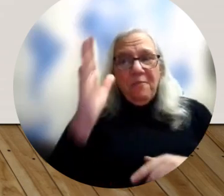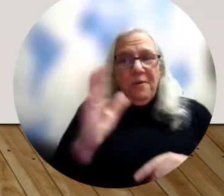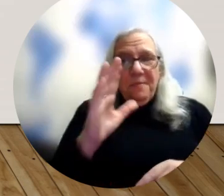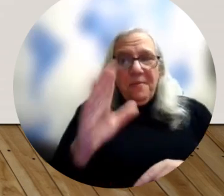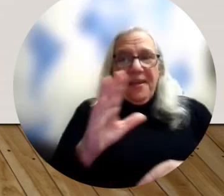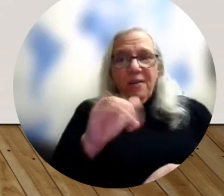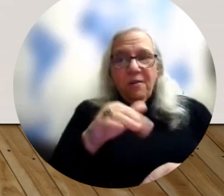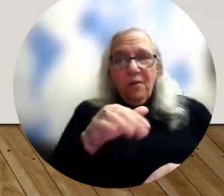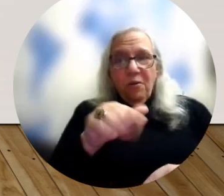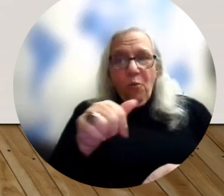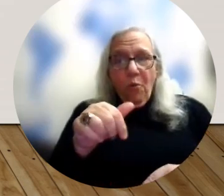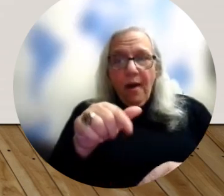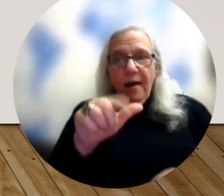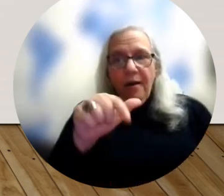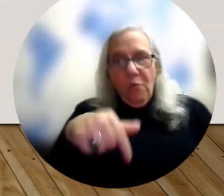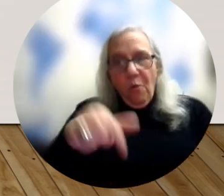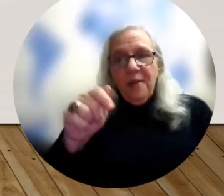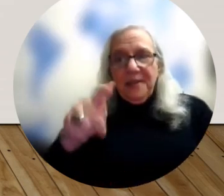but there will be